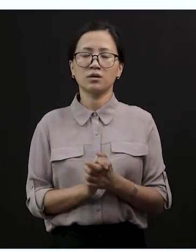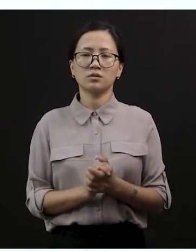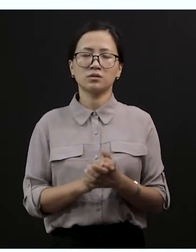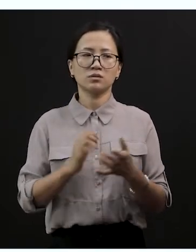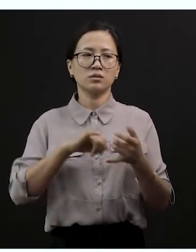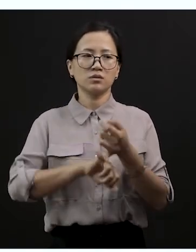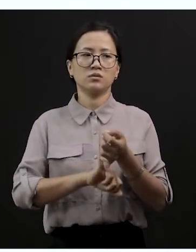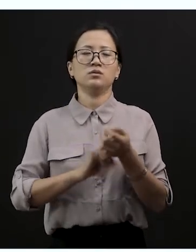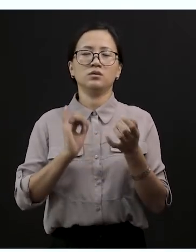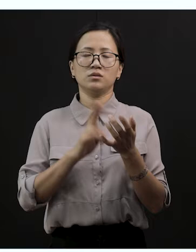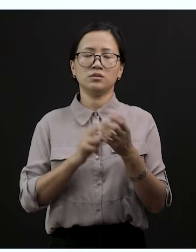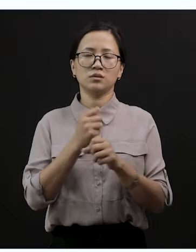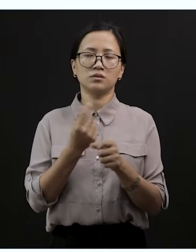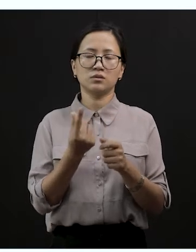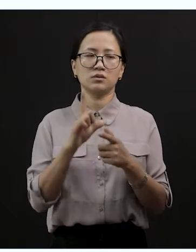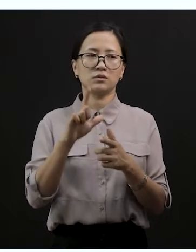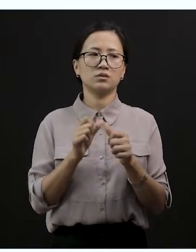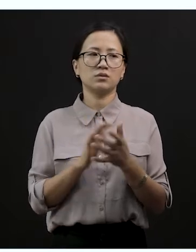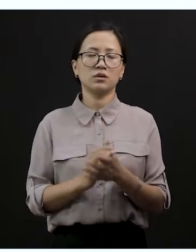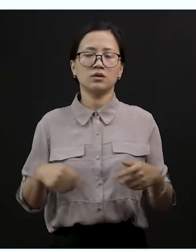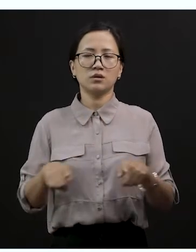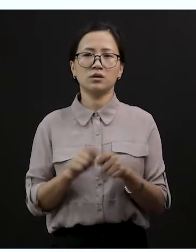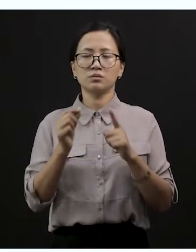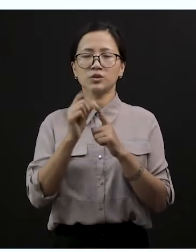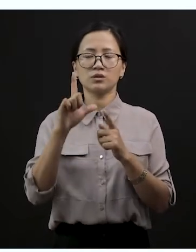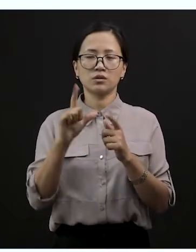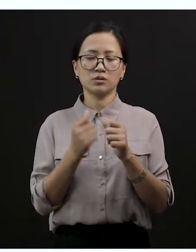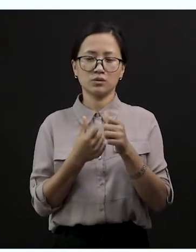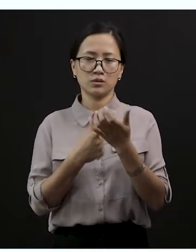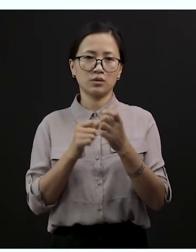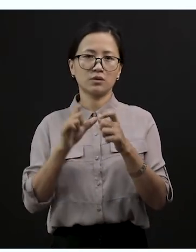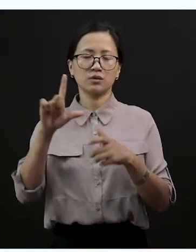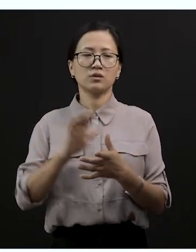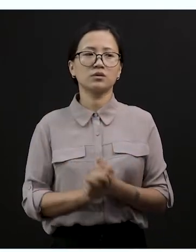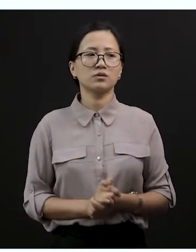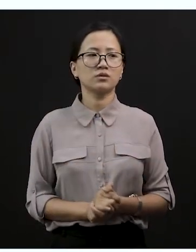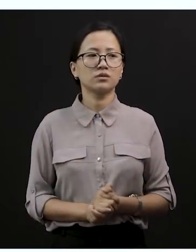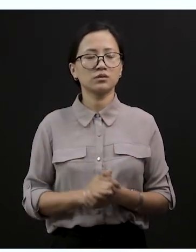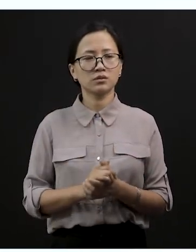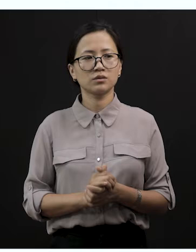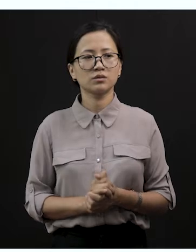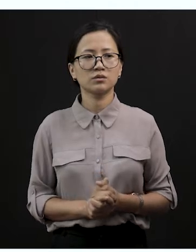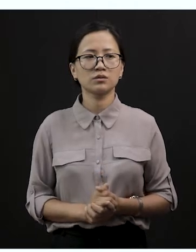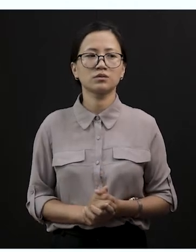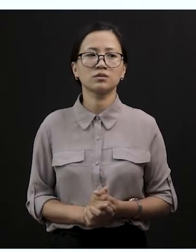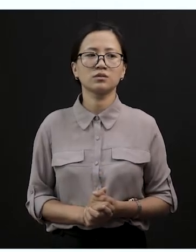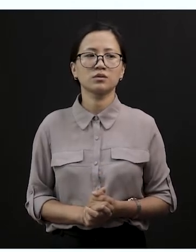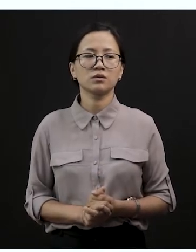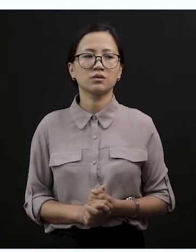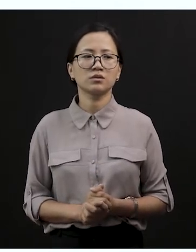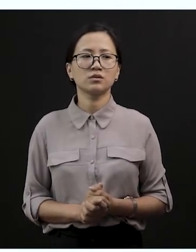or what is singular or plural noun? So singular is referring to only one thing. Sorry, this should be